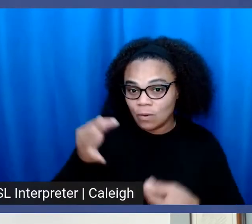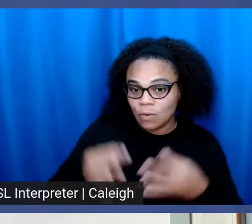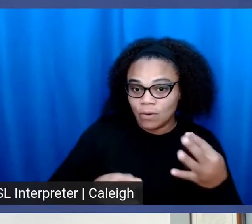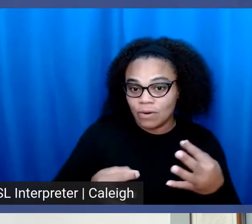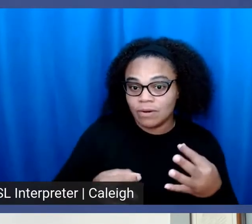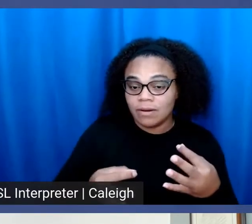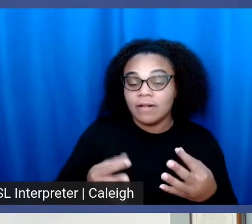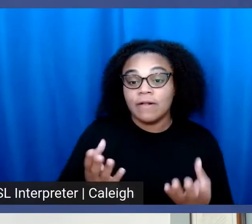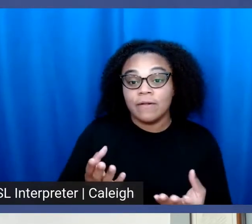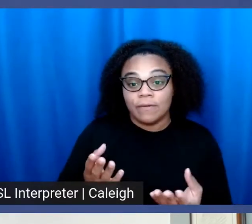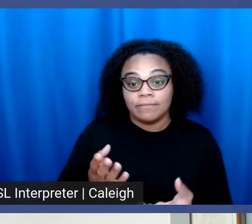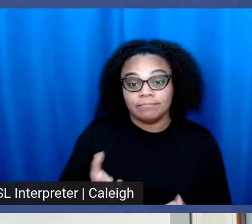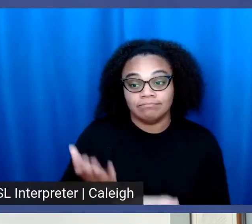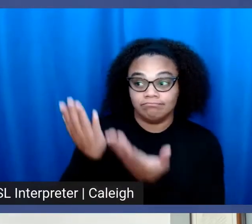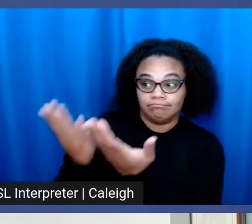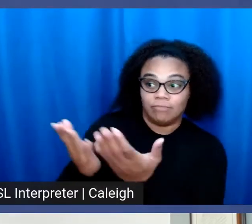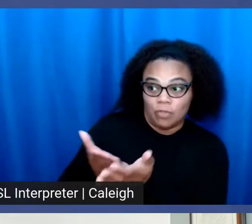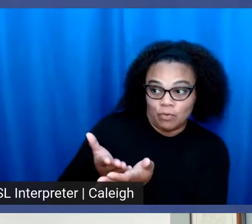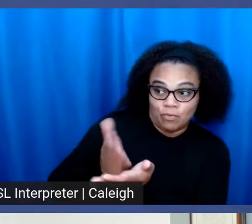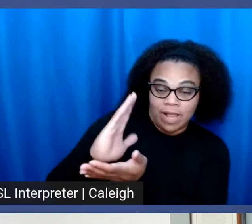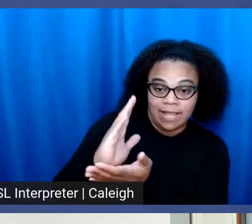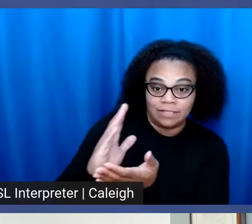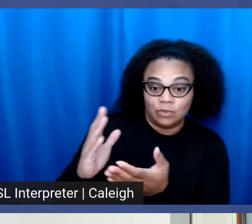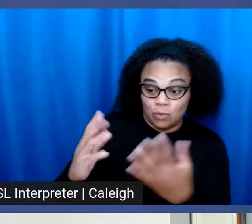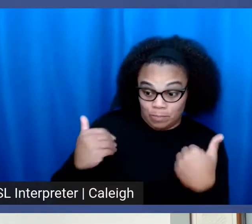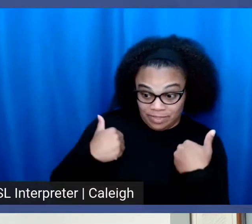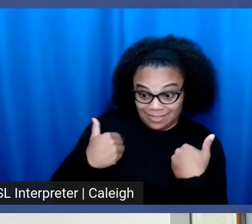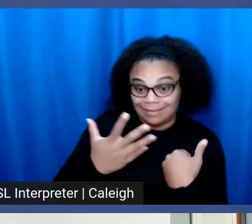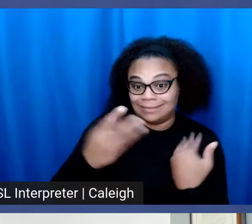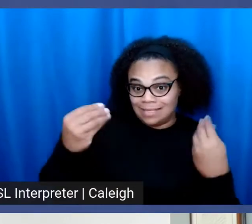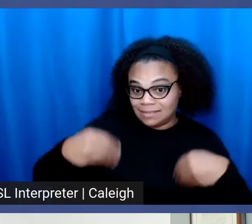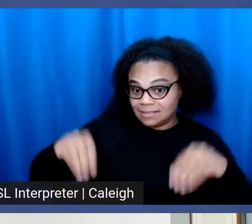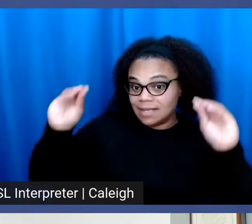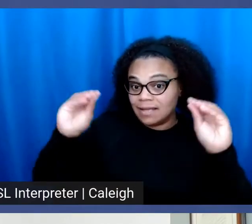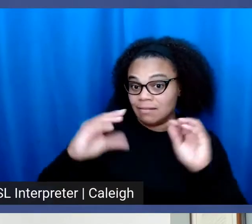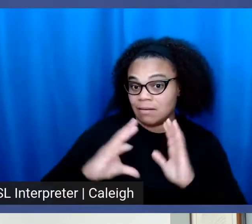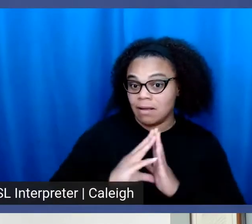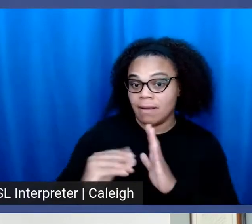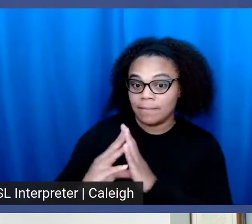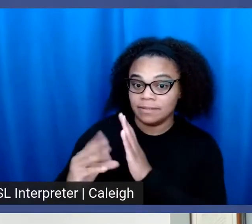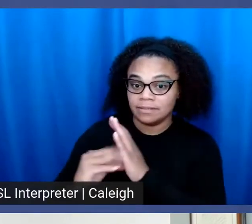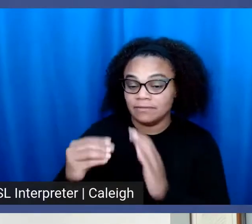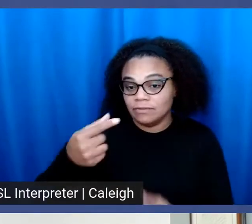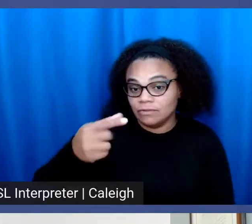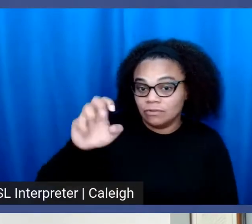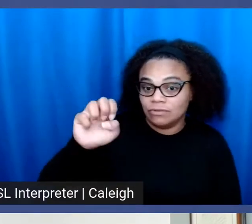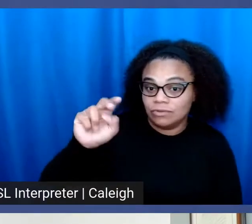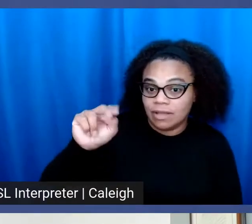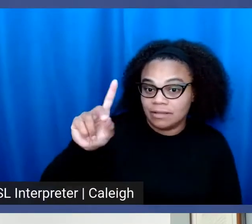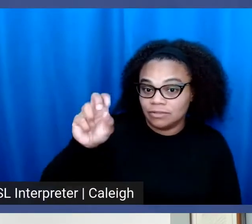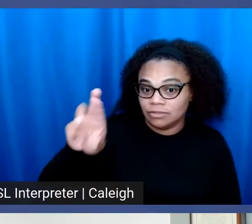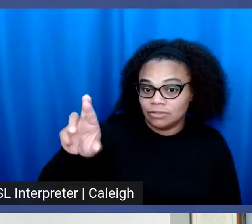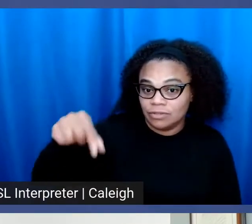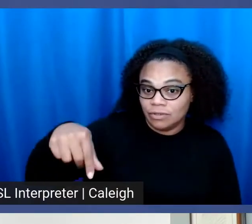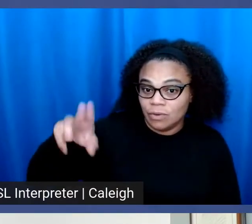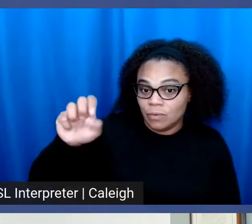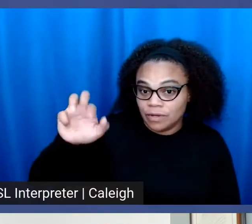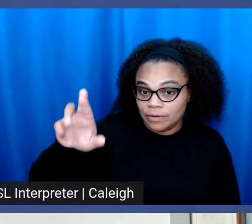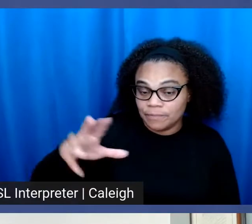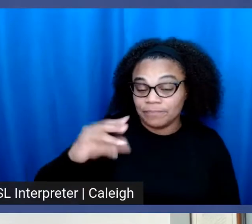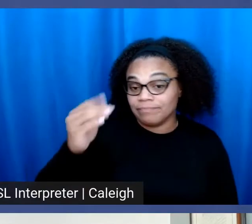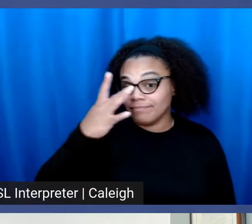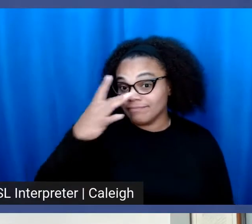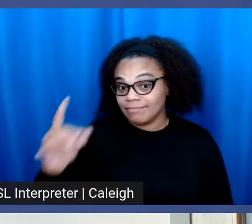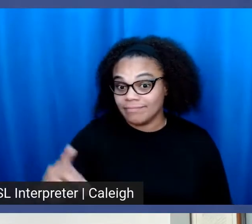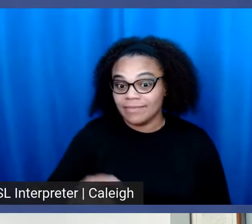possess and sell copies of Genderqueer and, interestingly enough, A Court of Mist and